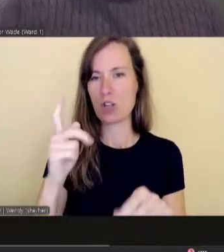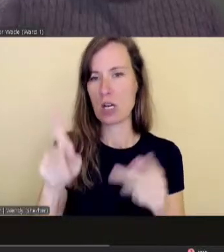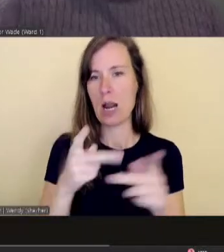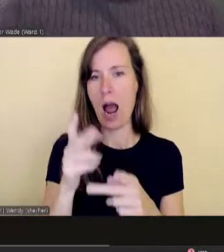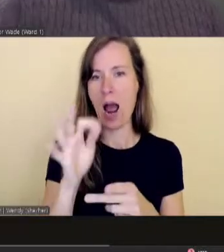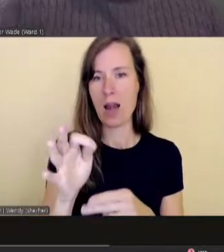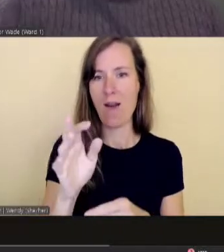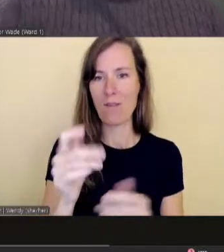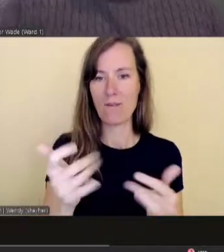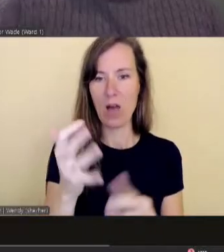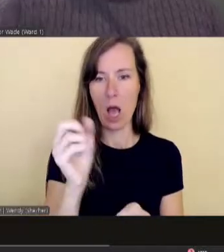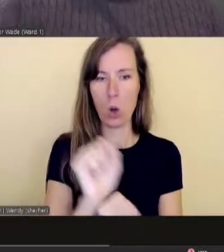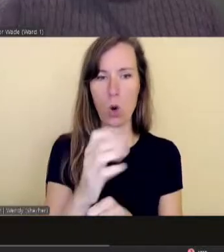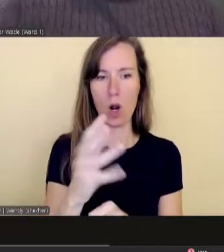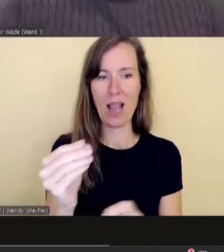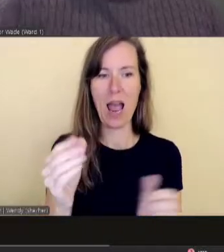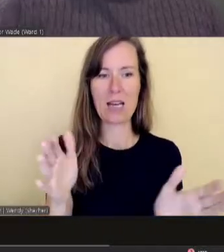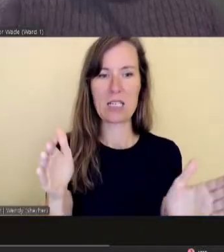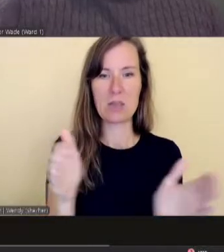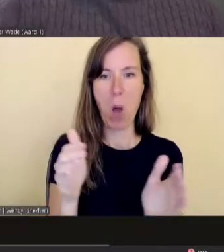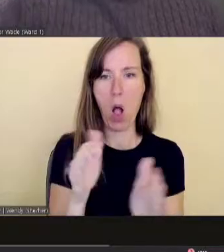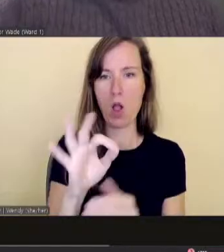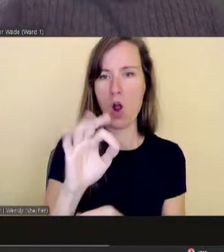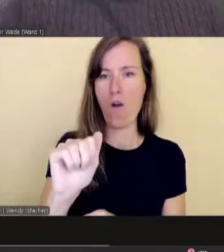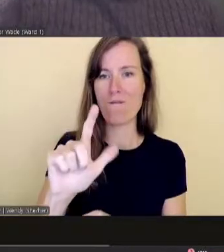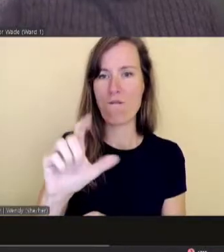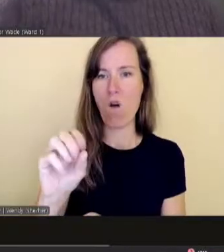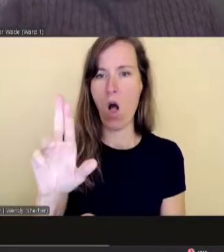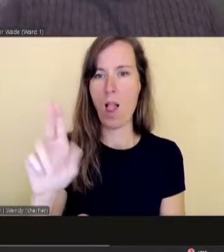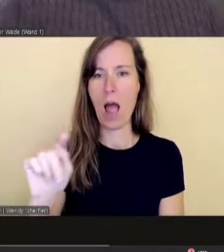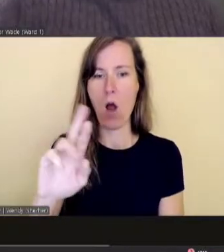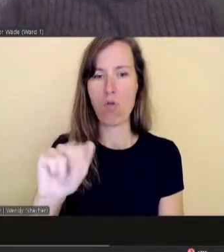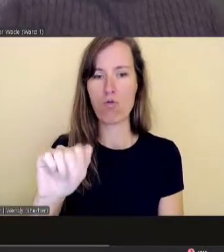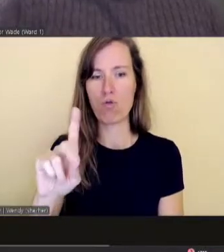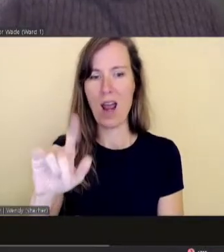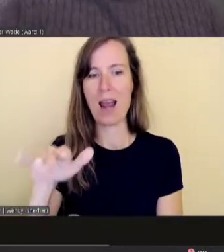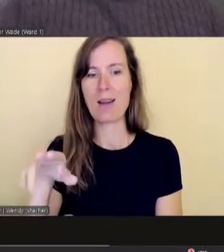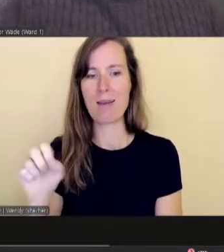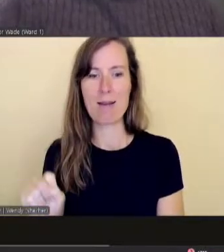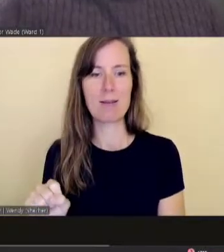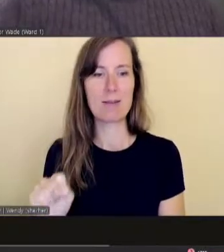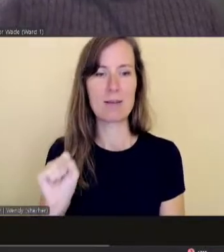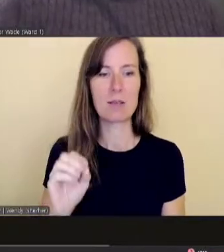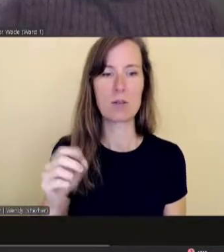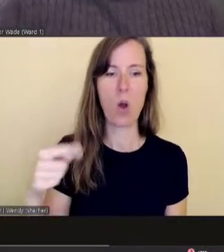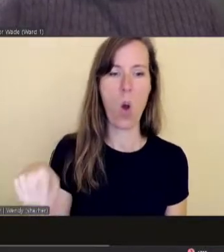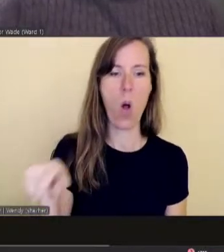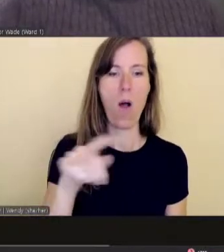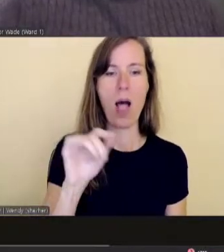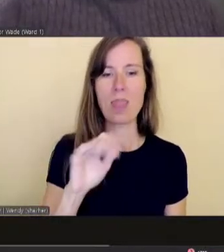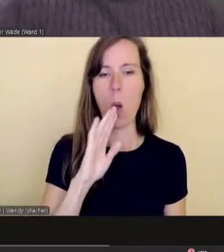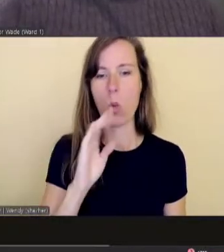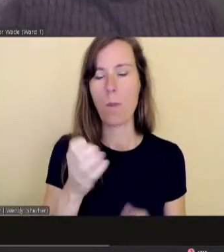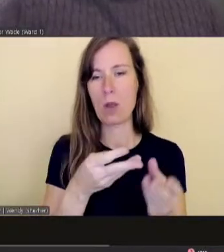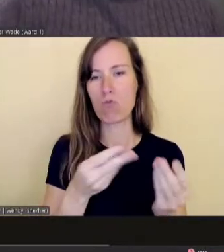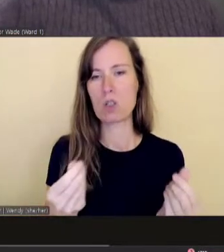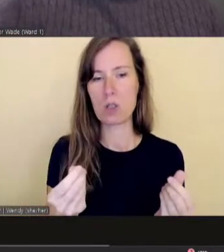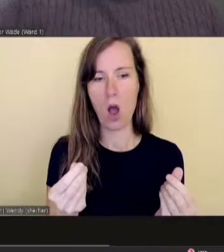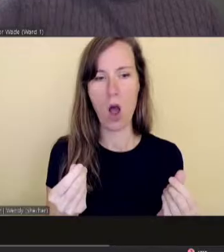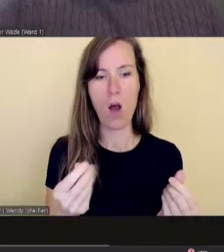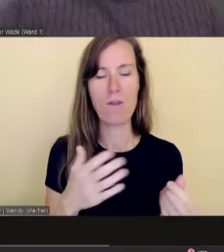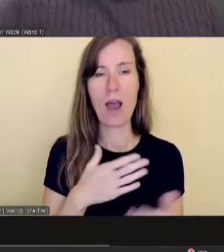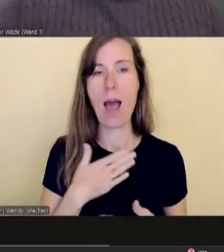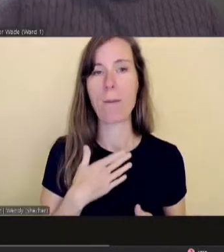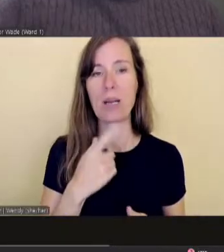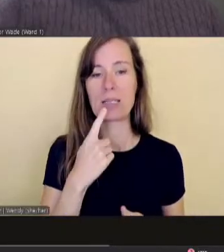matter will be resolved following our discussion. Happy to say that the lieutenant governor